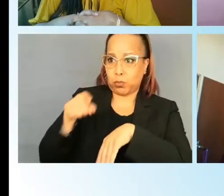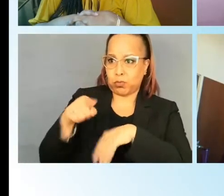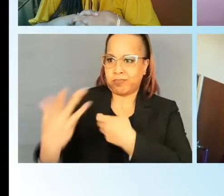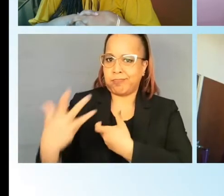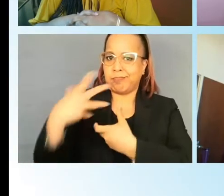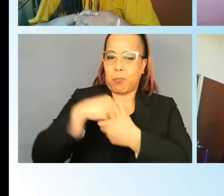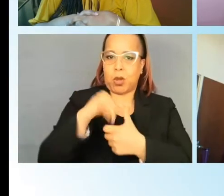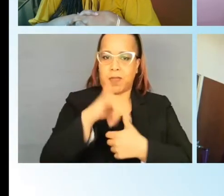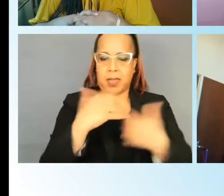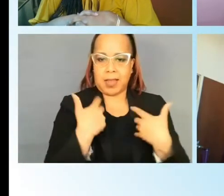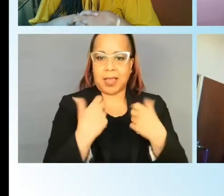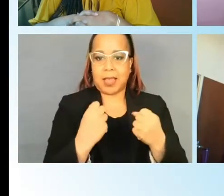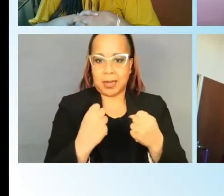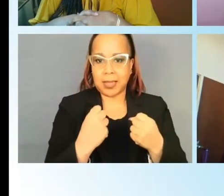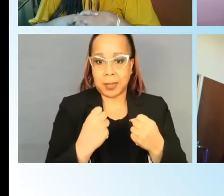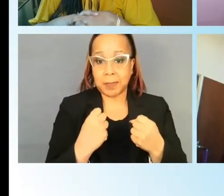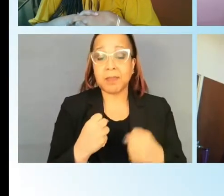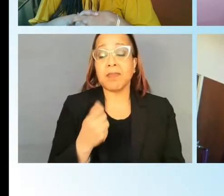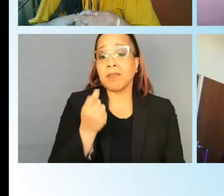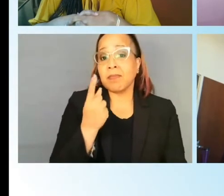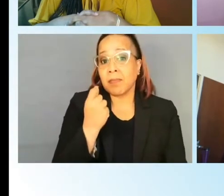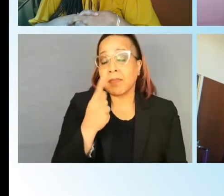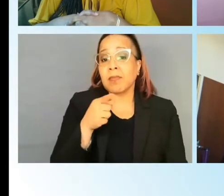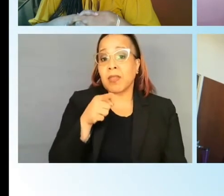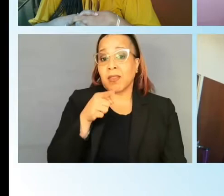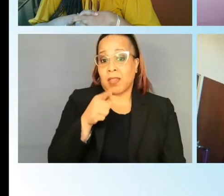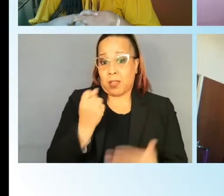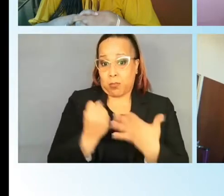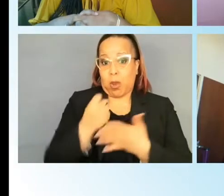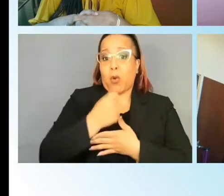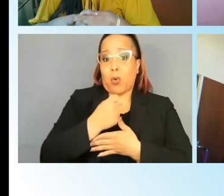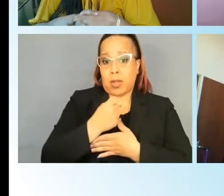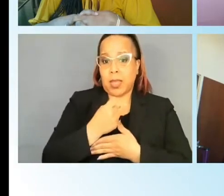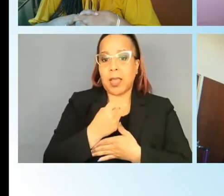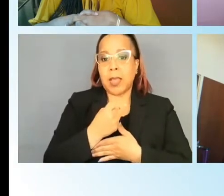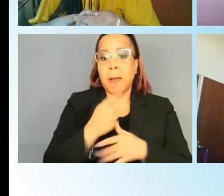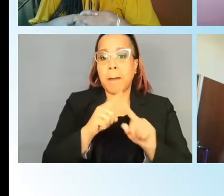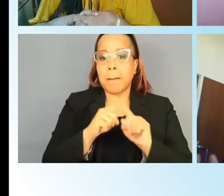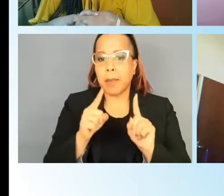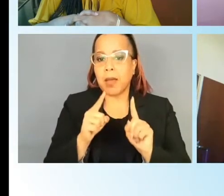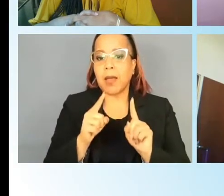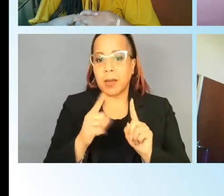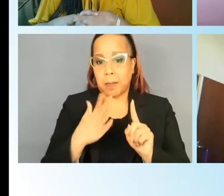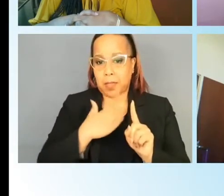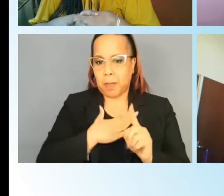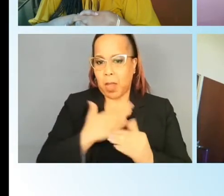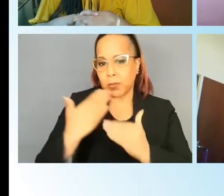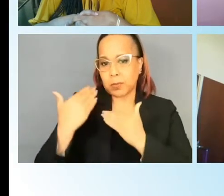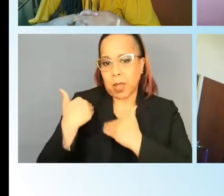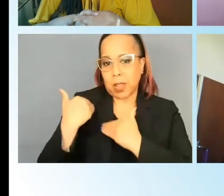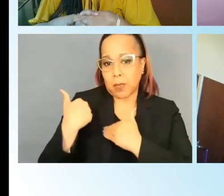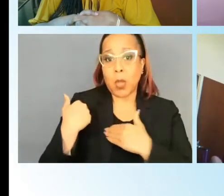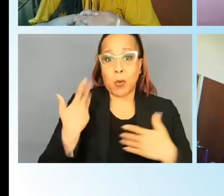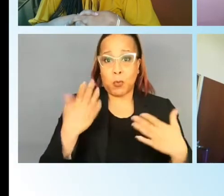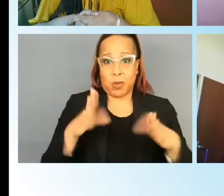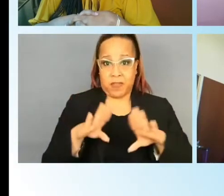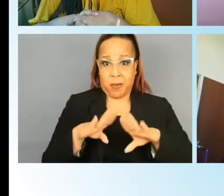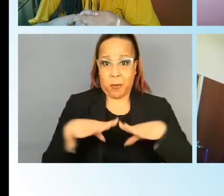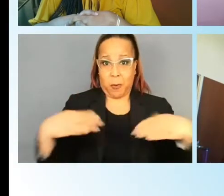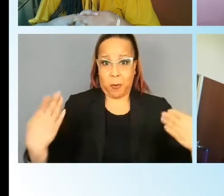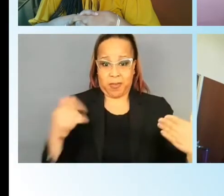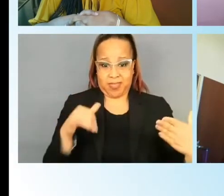that as a priority. But then it's my responsibility to, we've opened that space, now how do we build